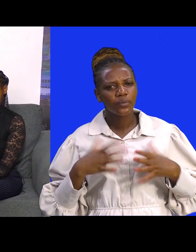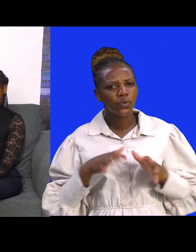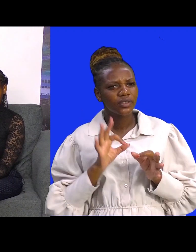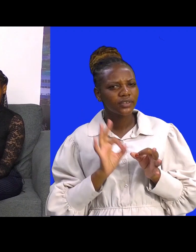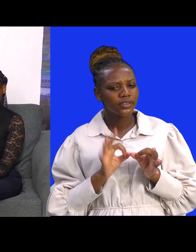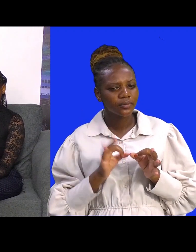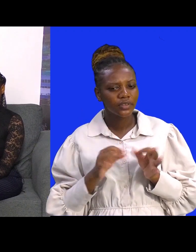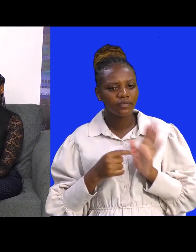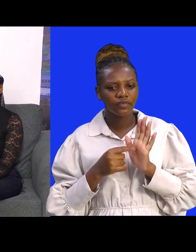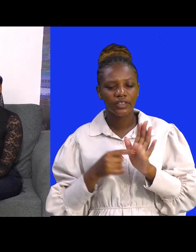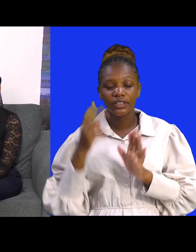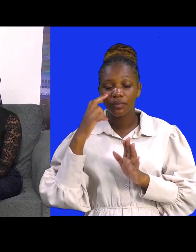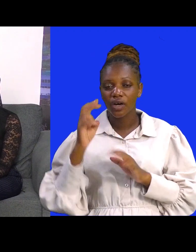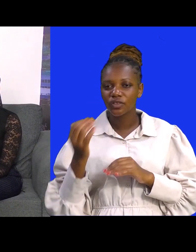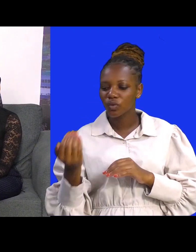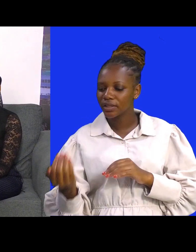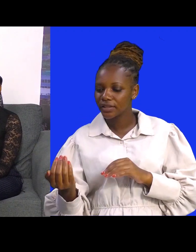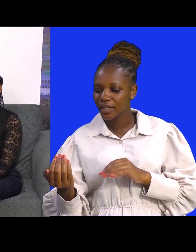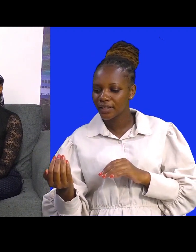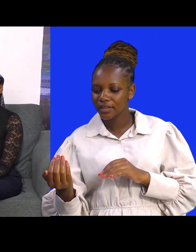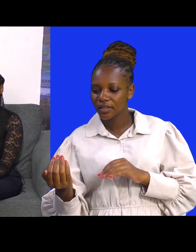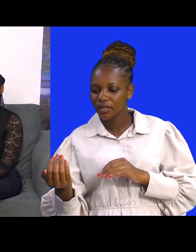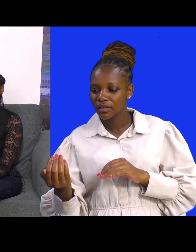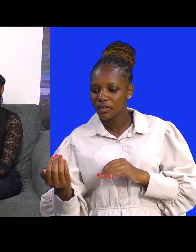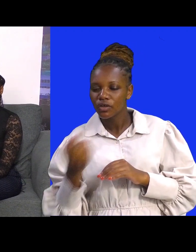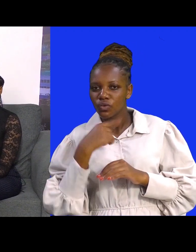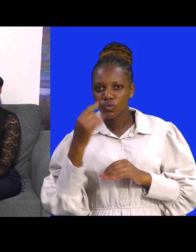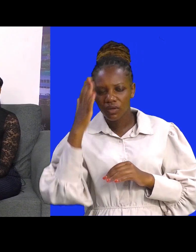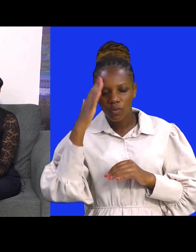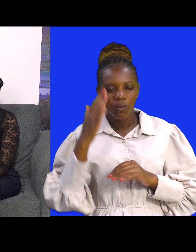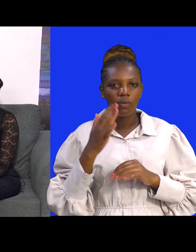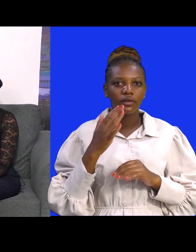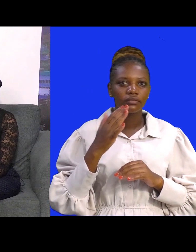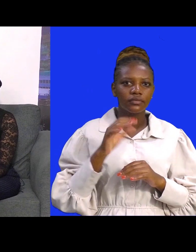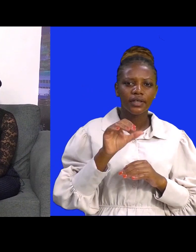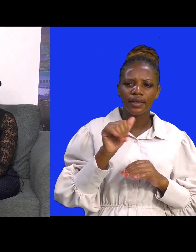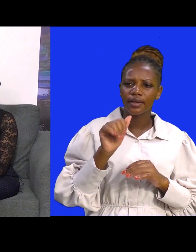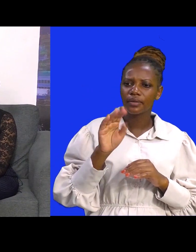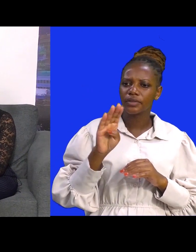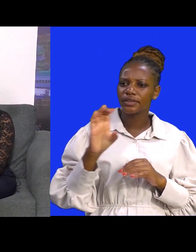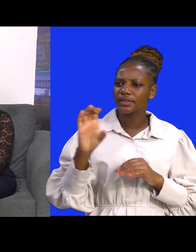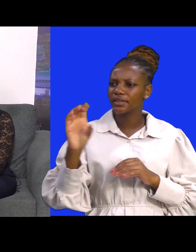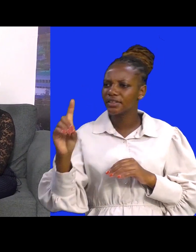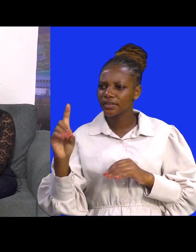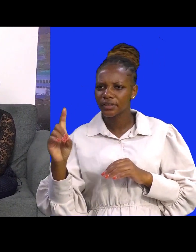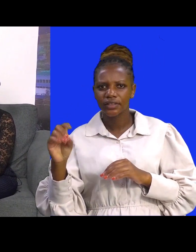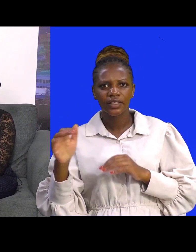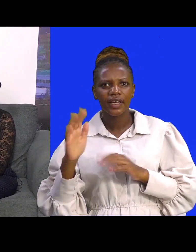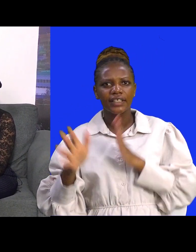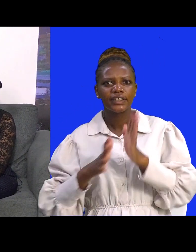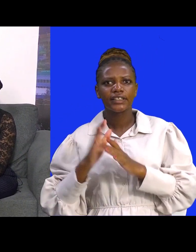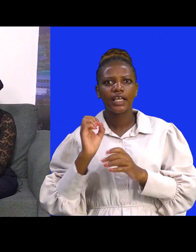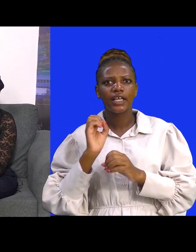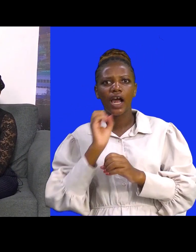people interpreting, like I saw a chart that has the deaf alphabet, the sign